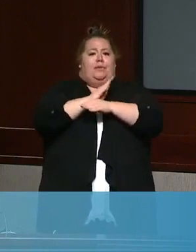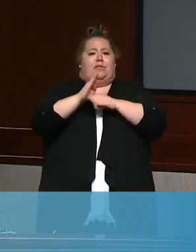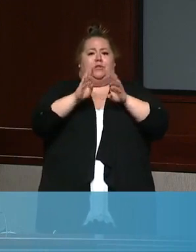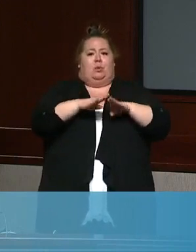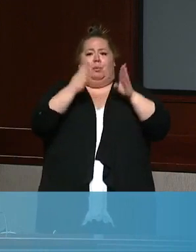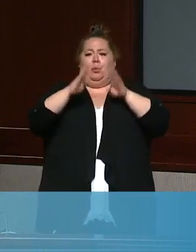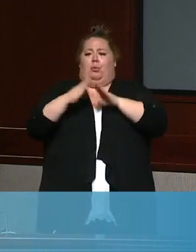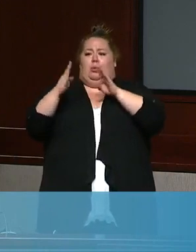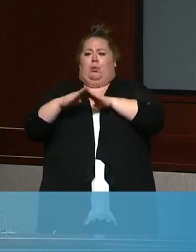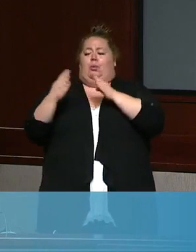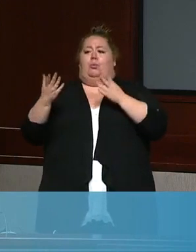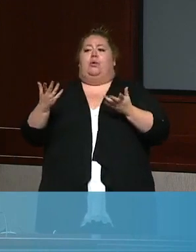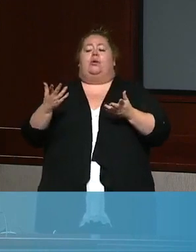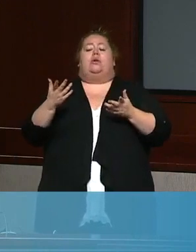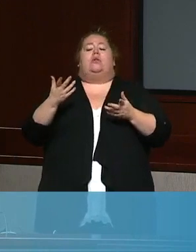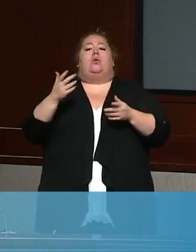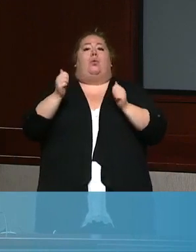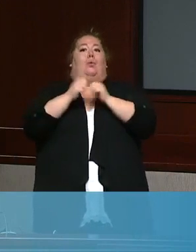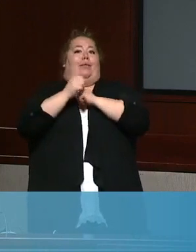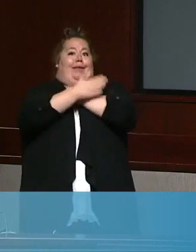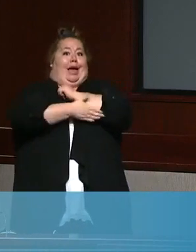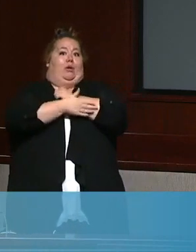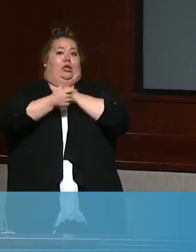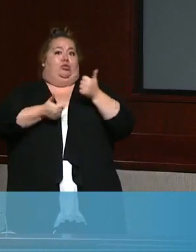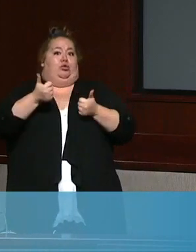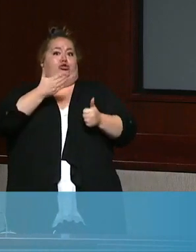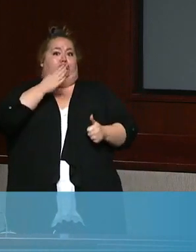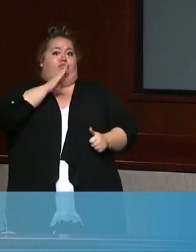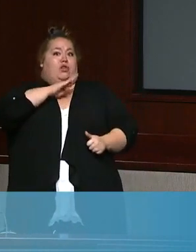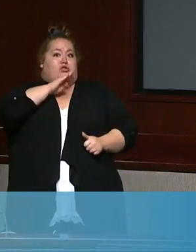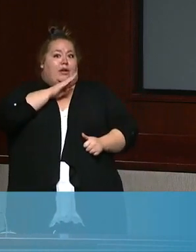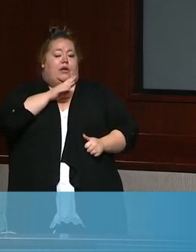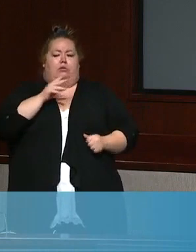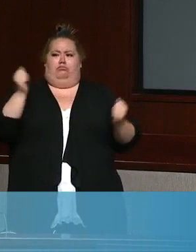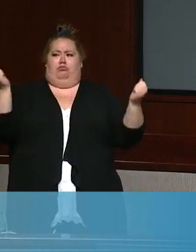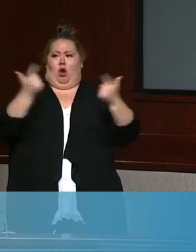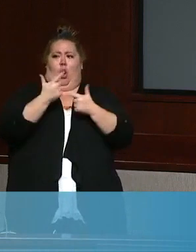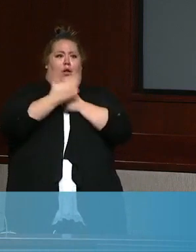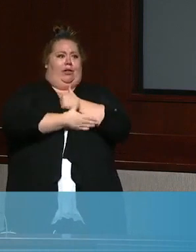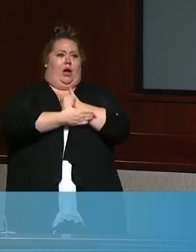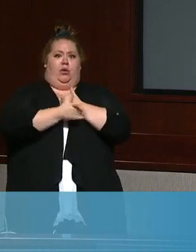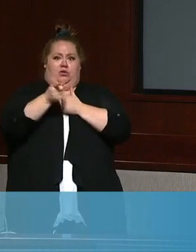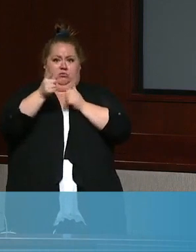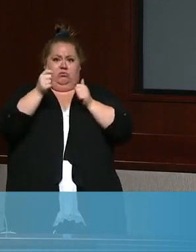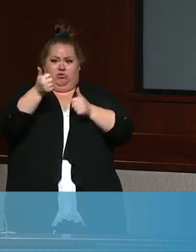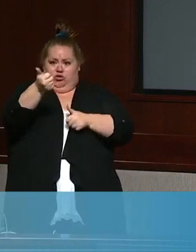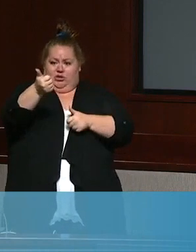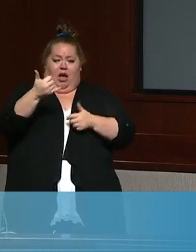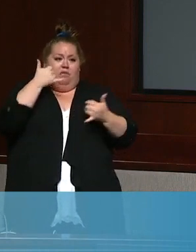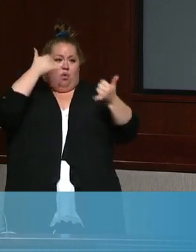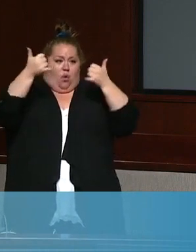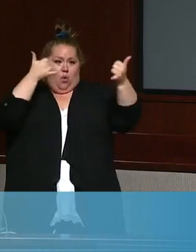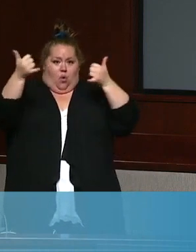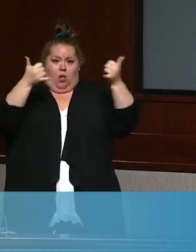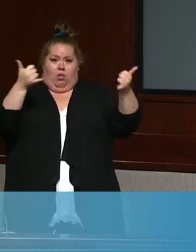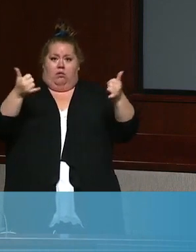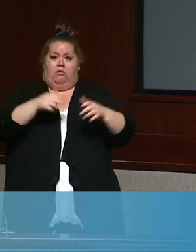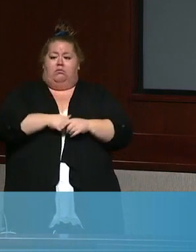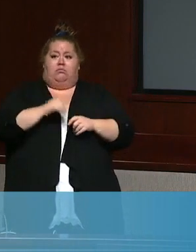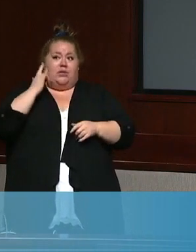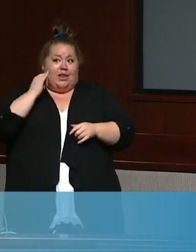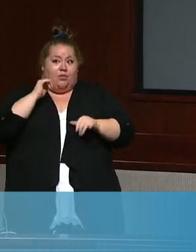terms of counties, all of them, all the counties, you can call around. I mean, talk to the California Association of